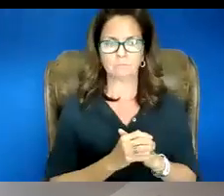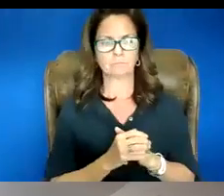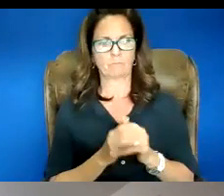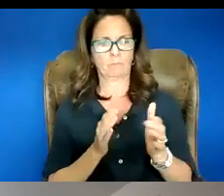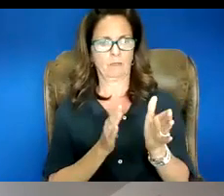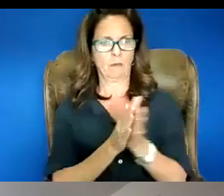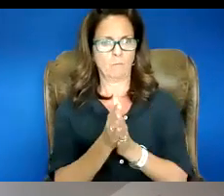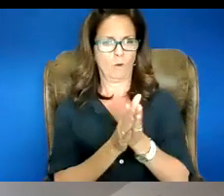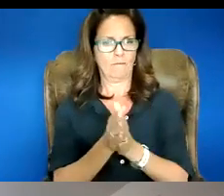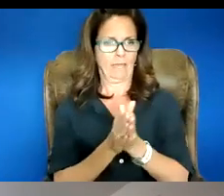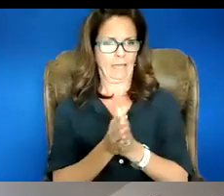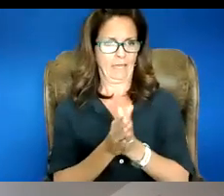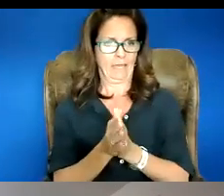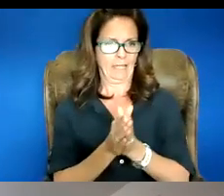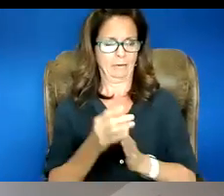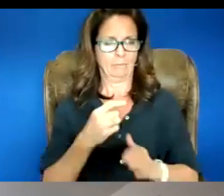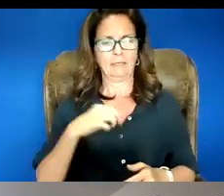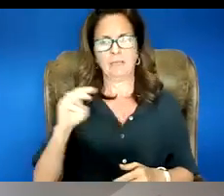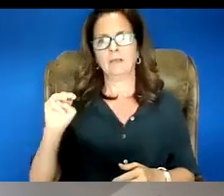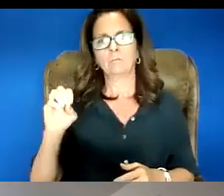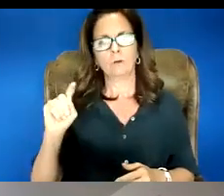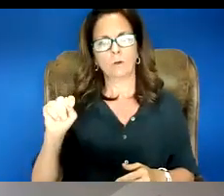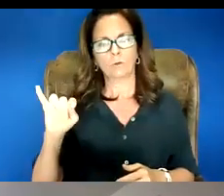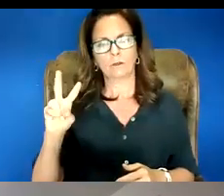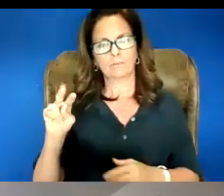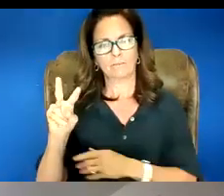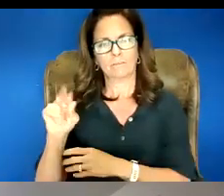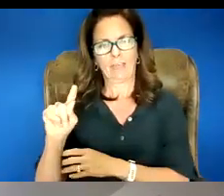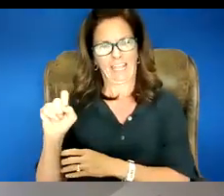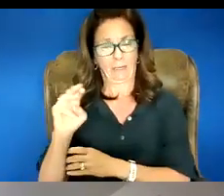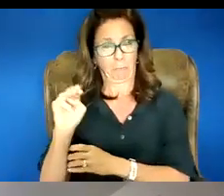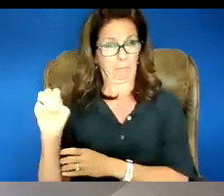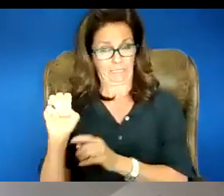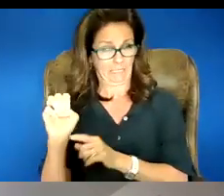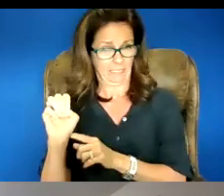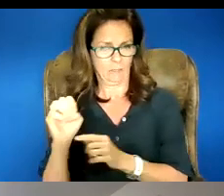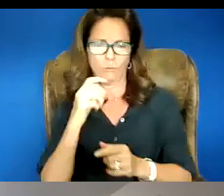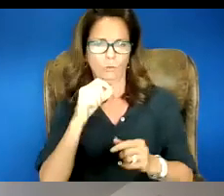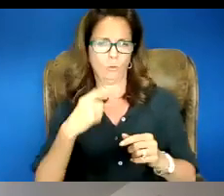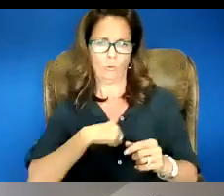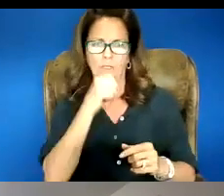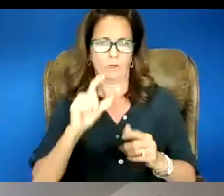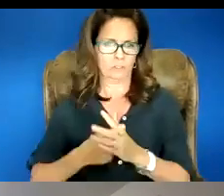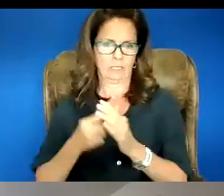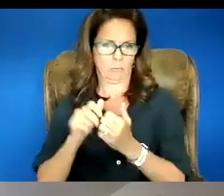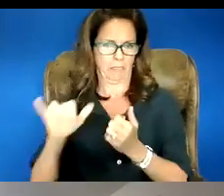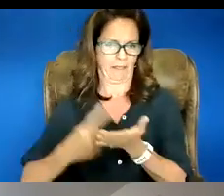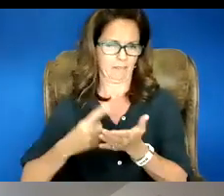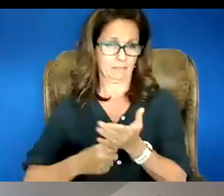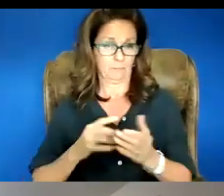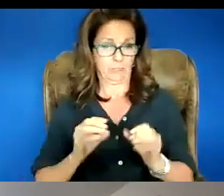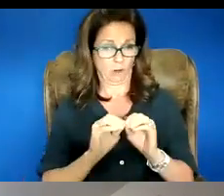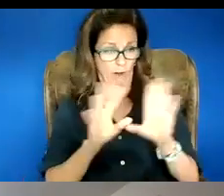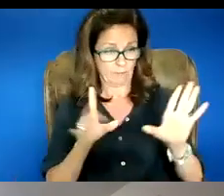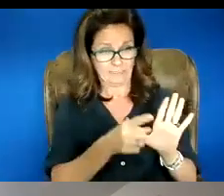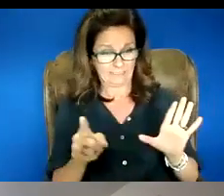We don't really lead with that because really this program is for those who want to do something about their health